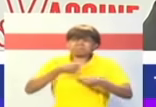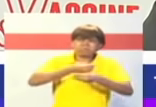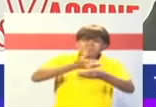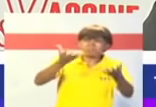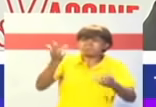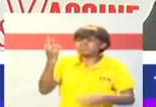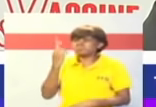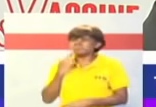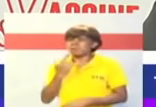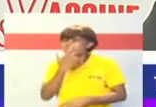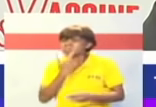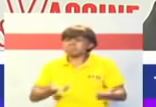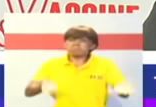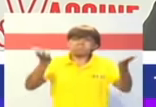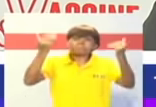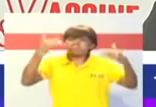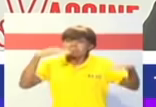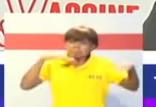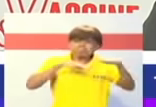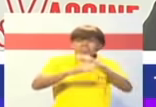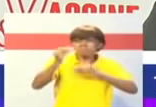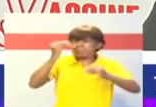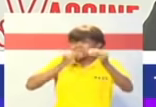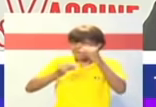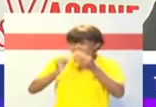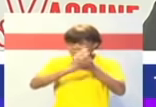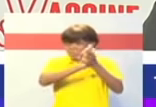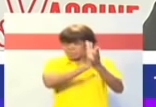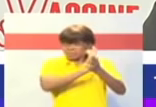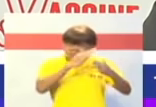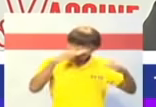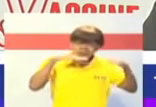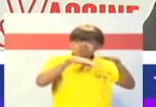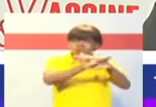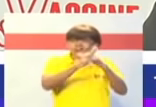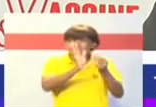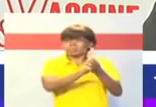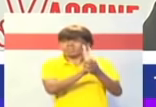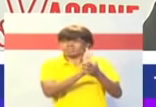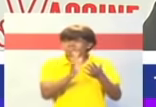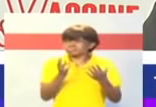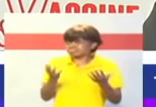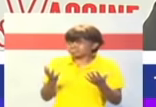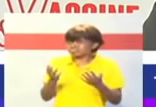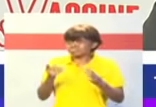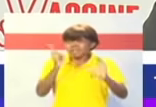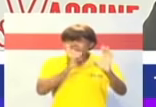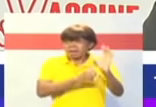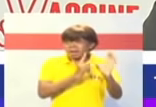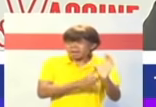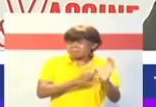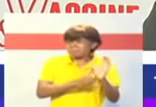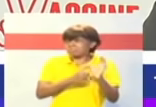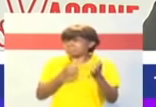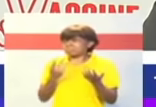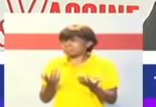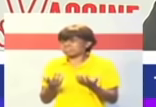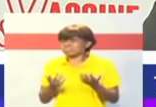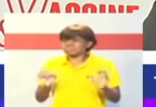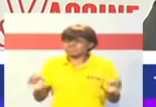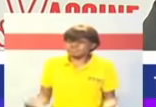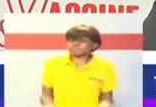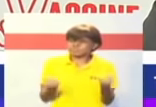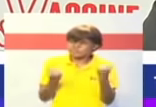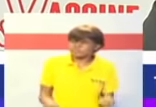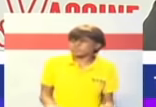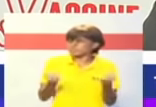example, restaurants, in-house dining, bars, cinemas, theaters, private members clubs, gyms and fitness studios, water parks, gaming